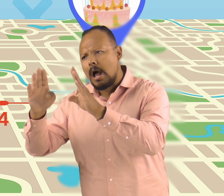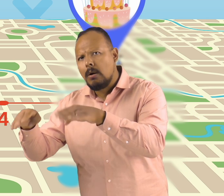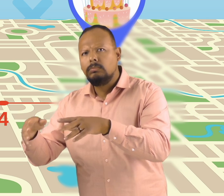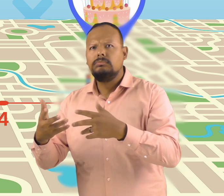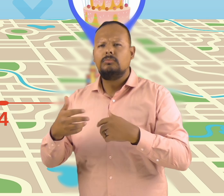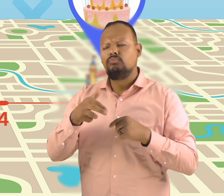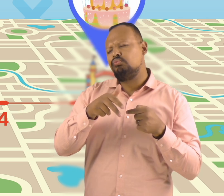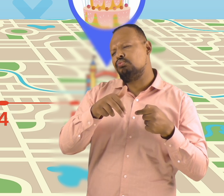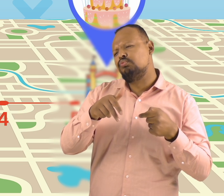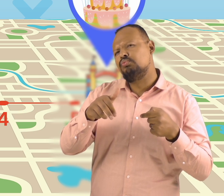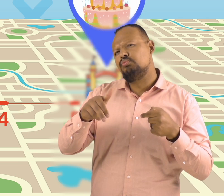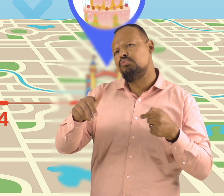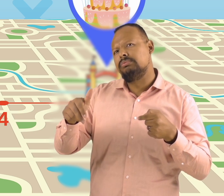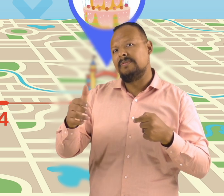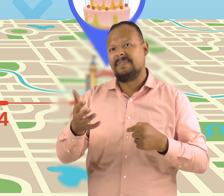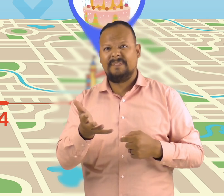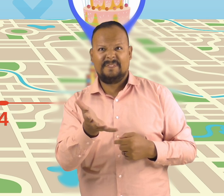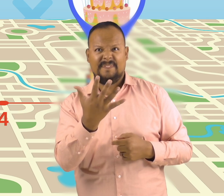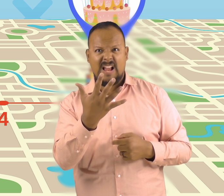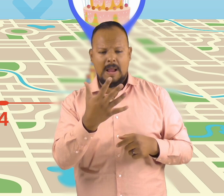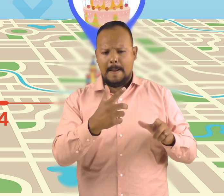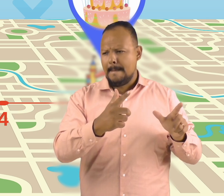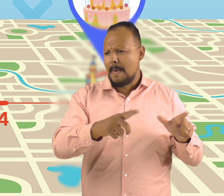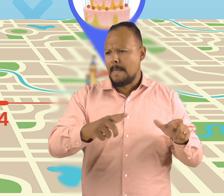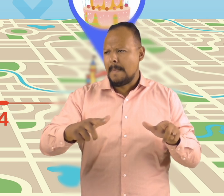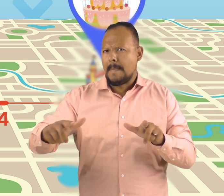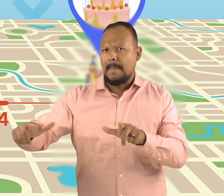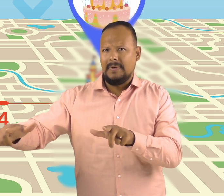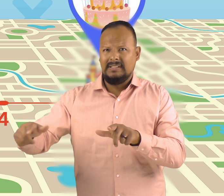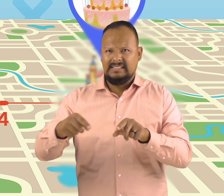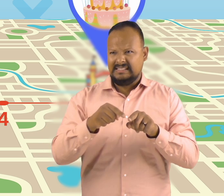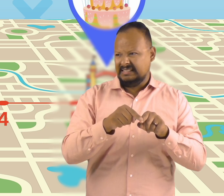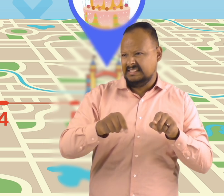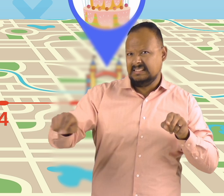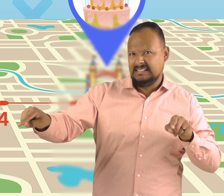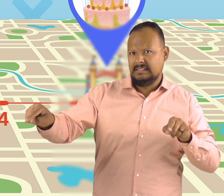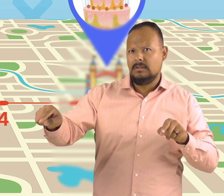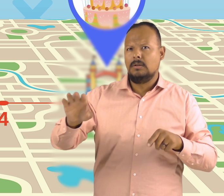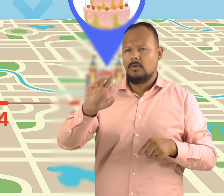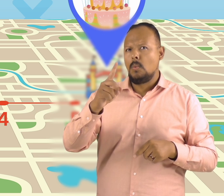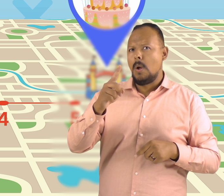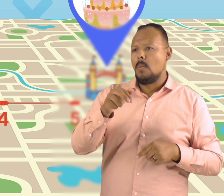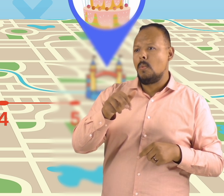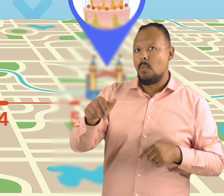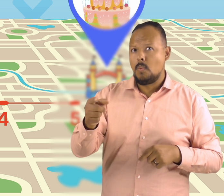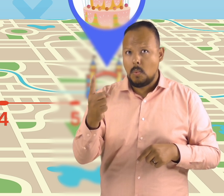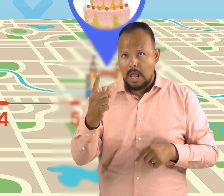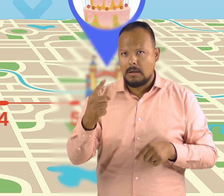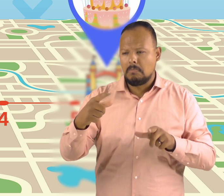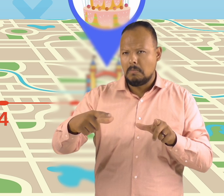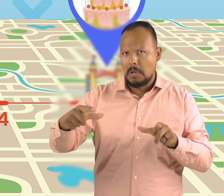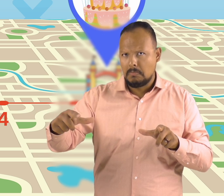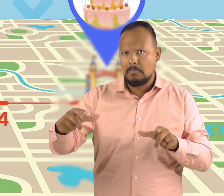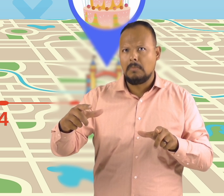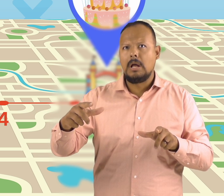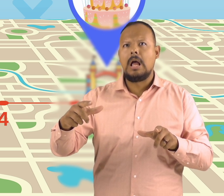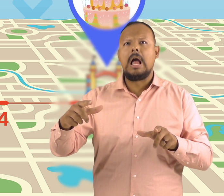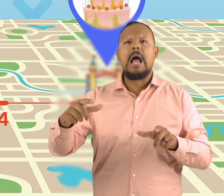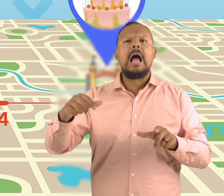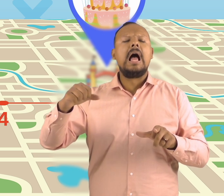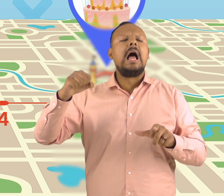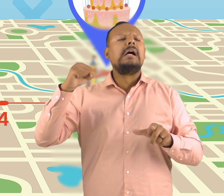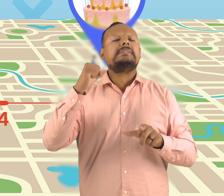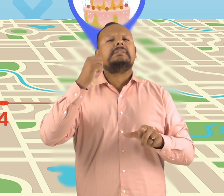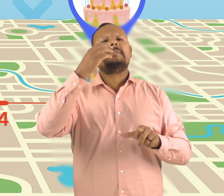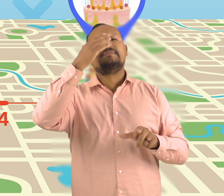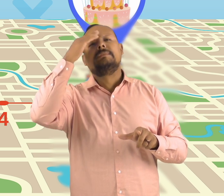After you have walked 1 block, you realize you left your friend's birthday gift at home. So you walk back 1 block